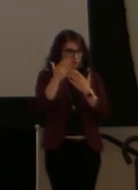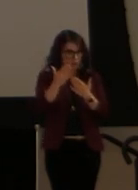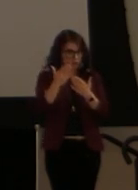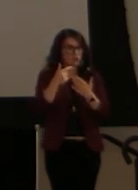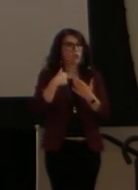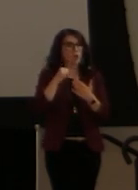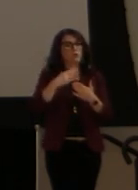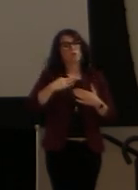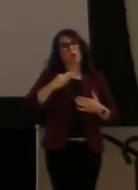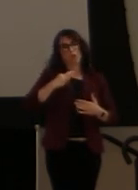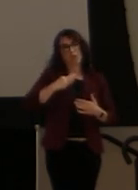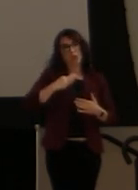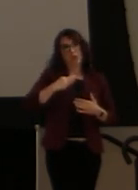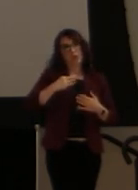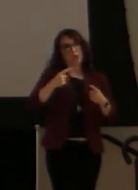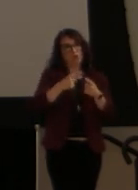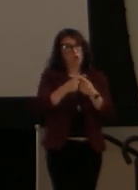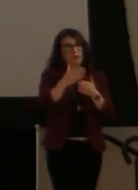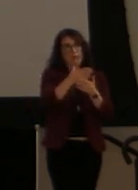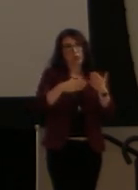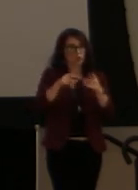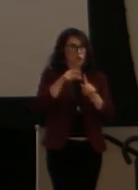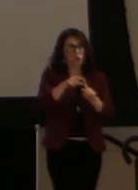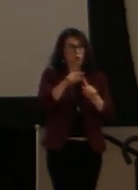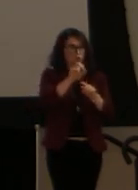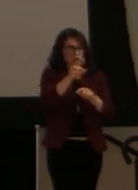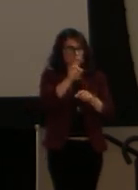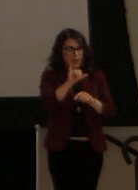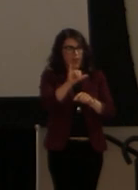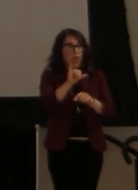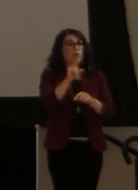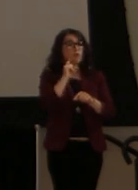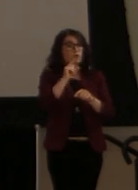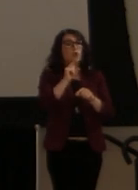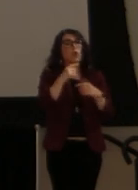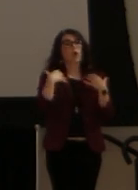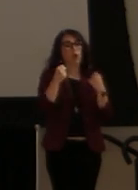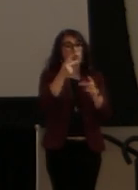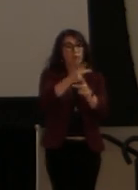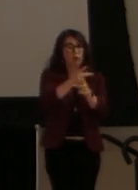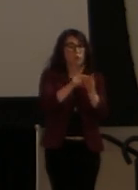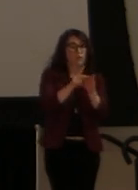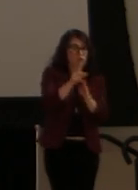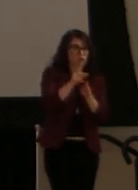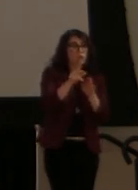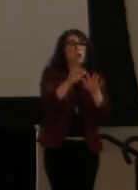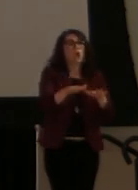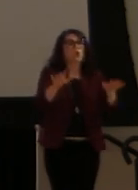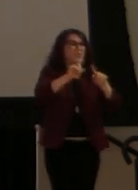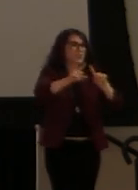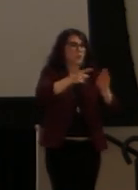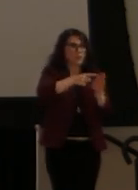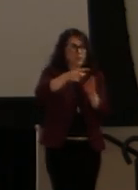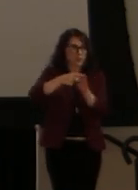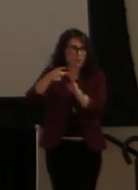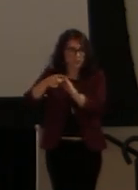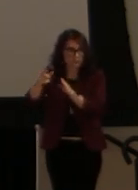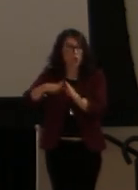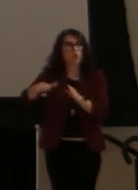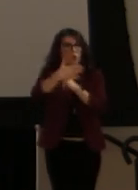a voluntary cross-sectional survey of healthcare professionals across disciplines across the country.